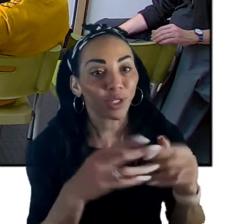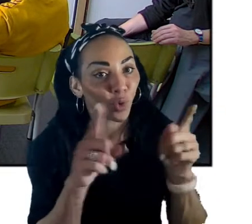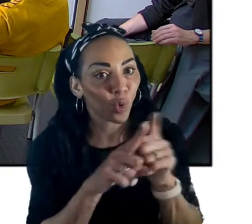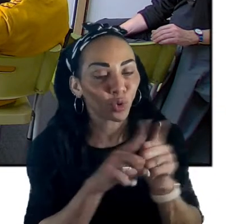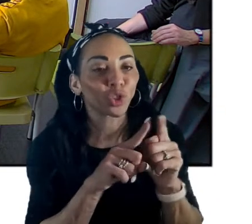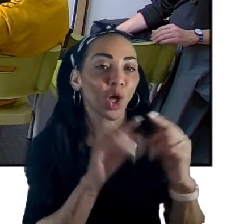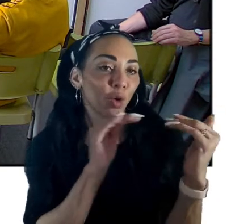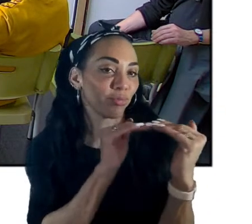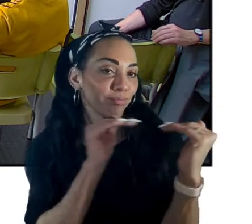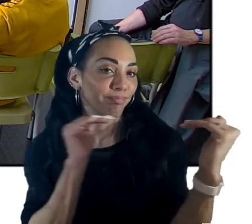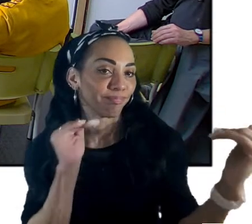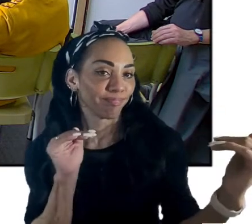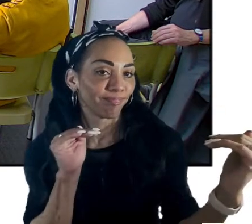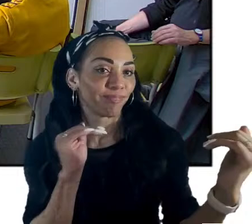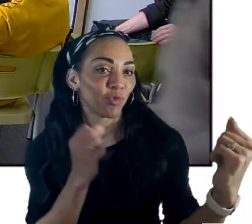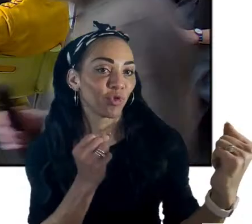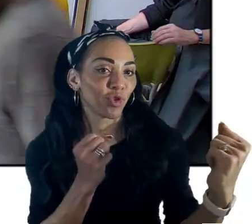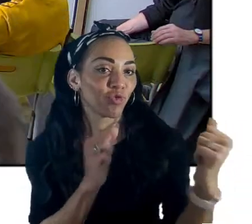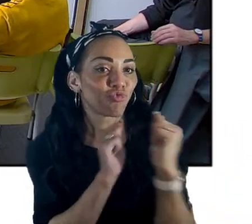Yeah.